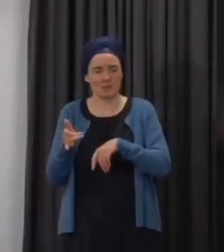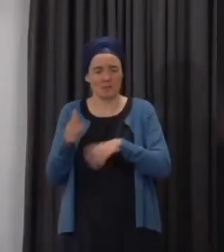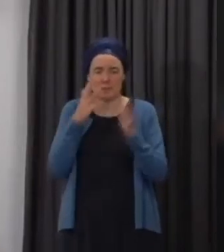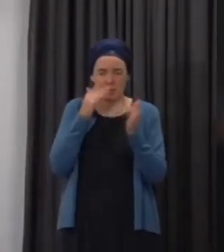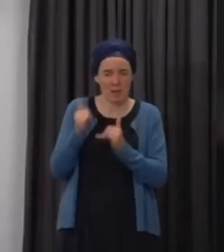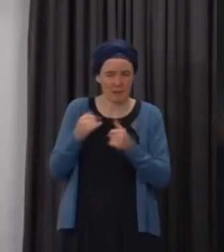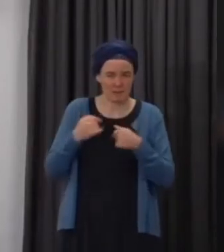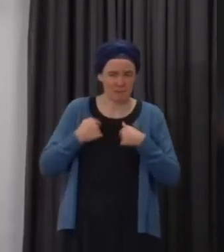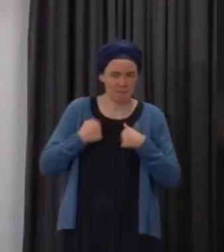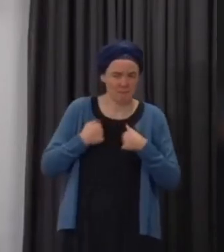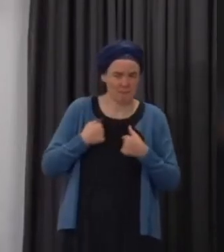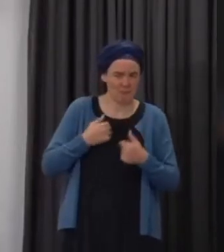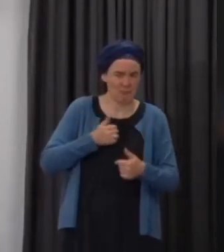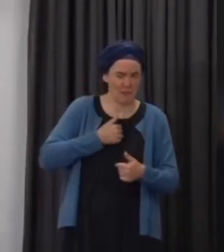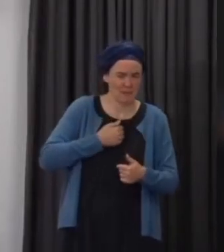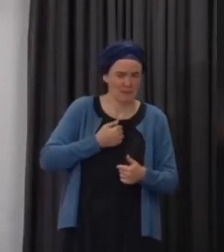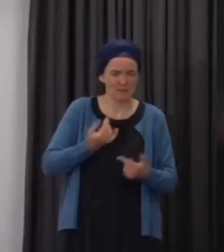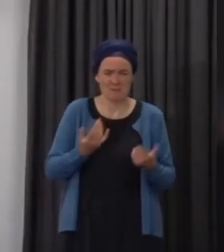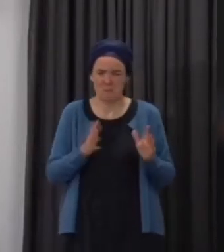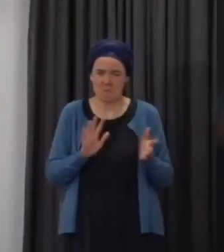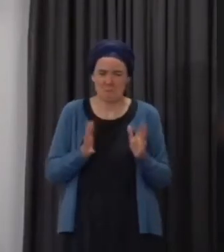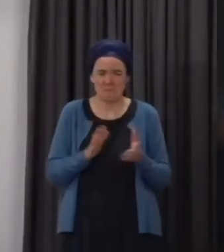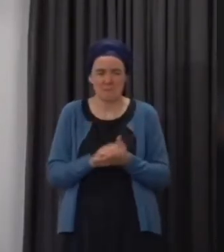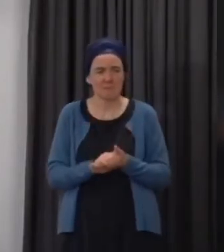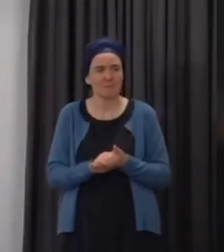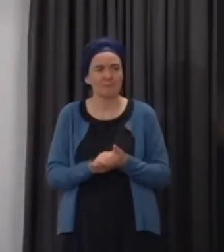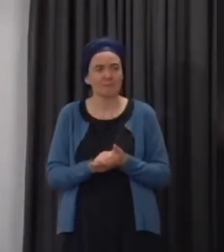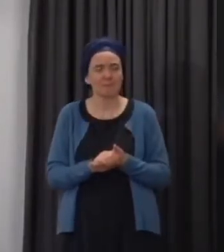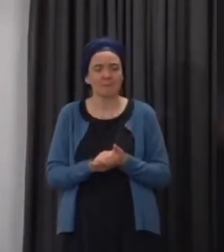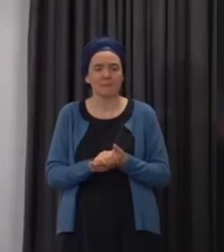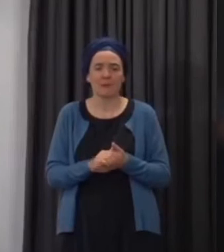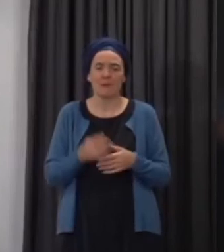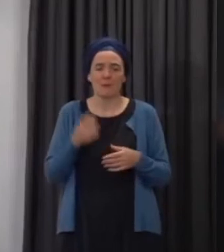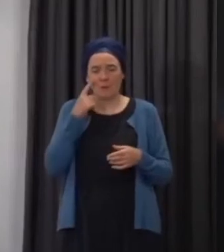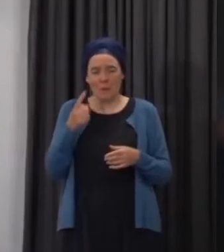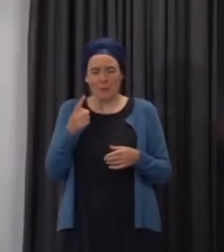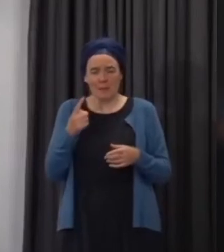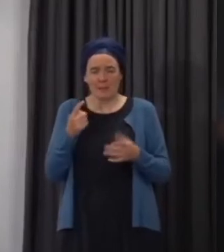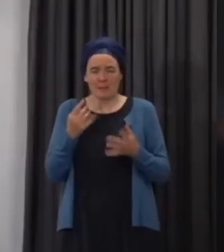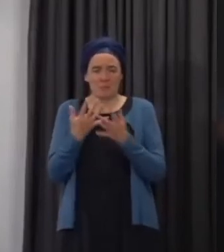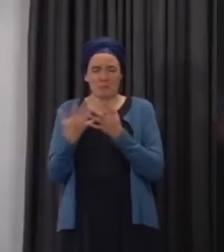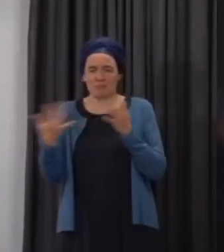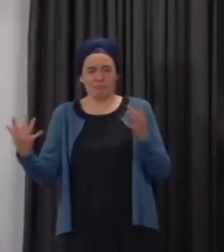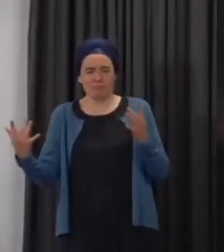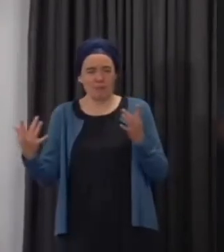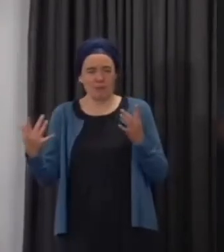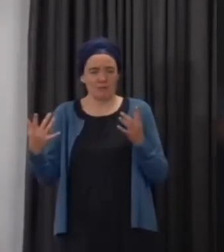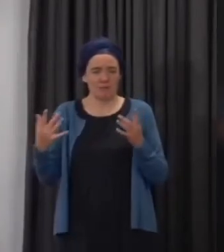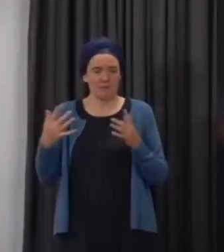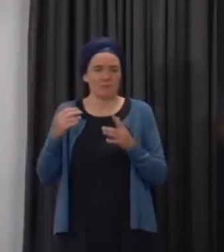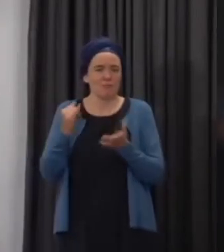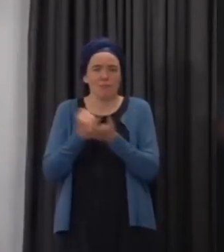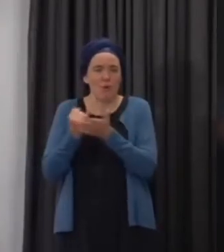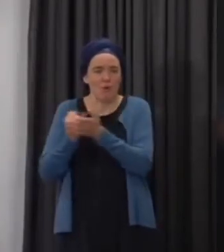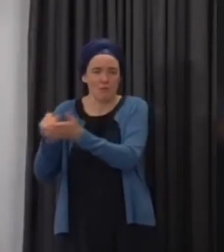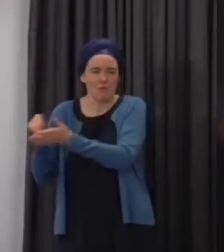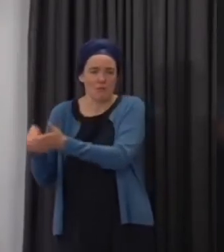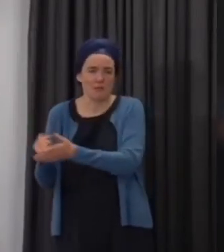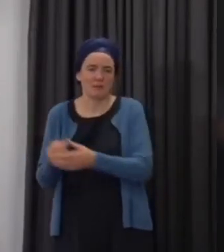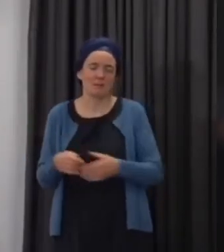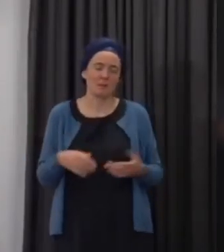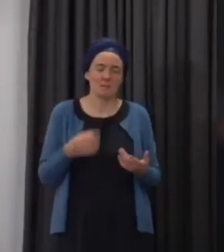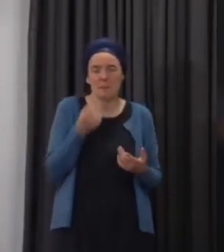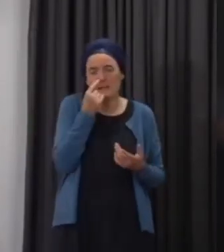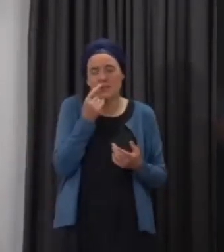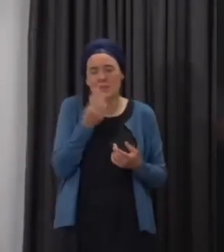instances brought to me. So as I say, we don't believe it's a system-wide issue, and there is clear advice on the Welsh Government website in the specific